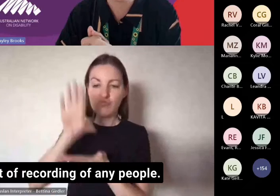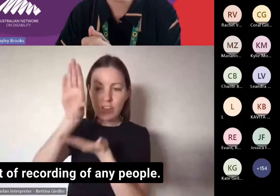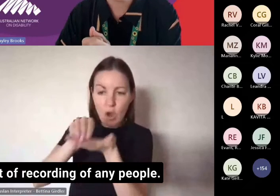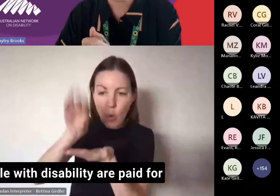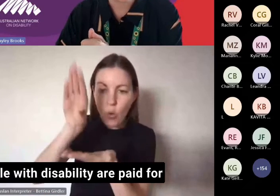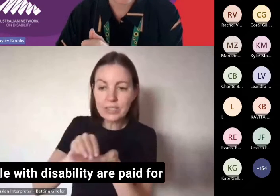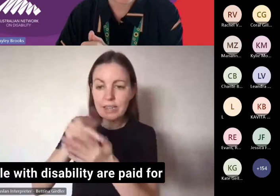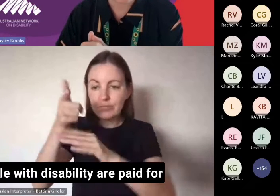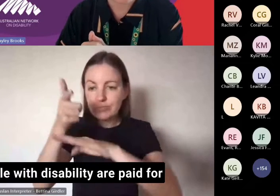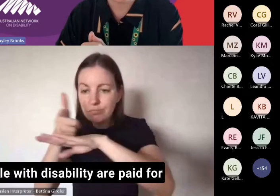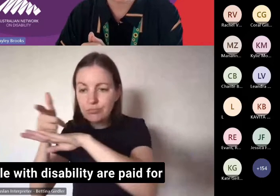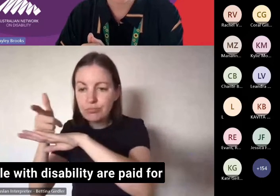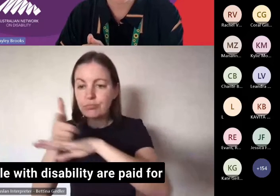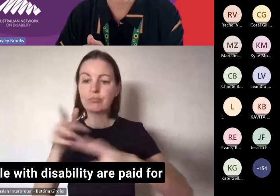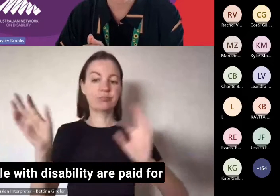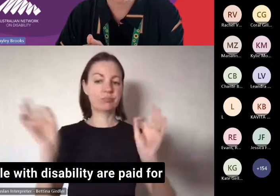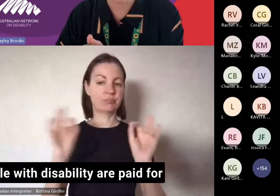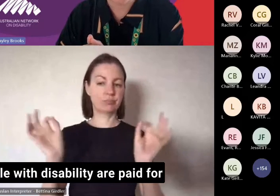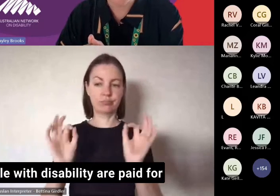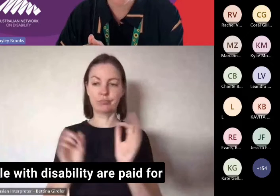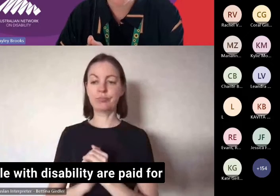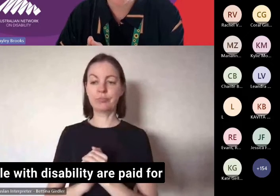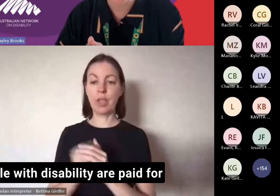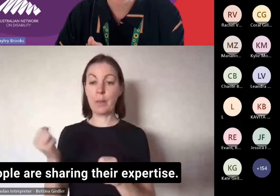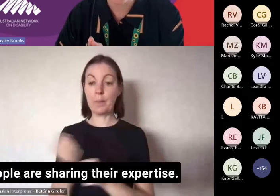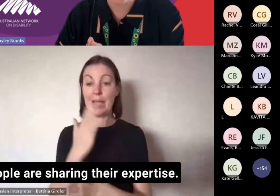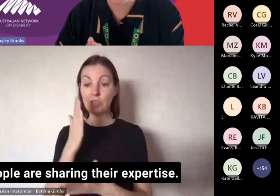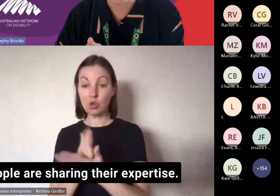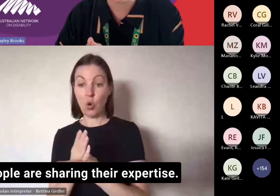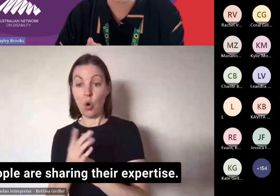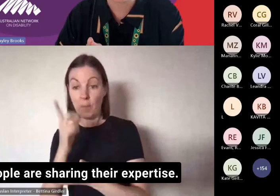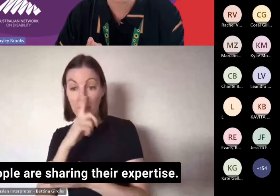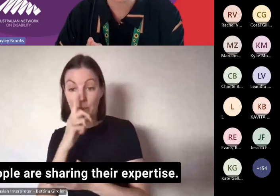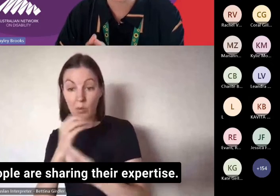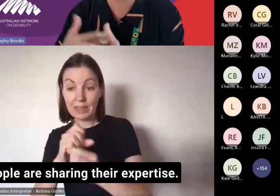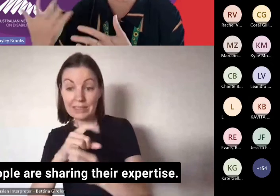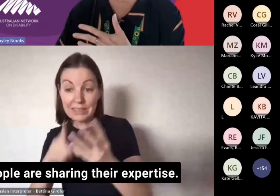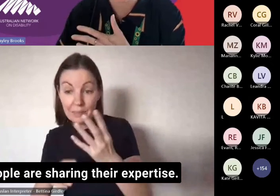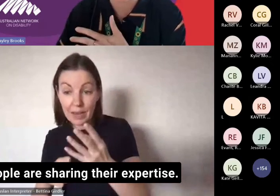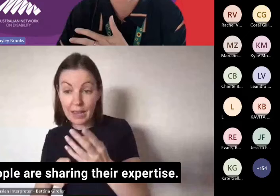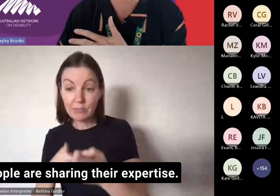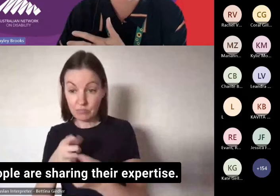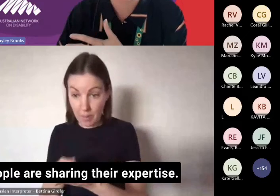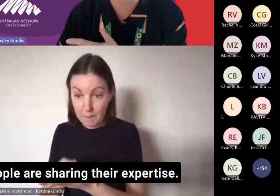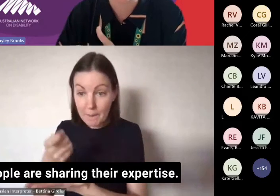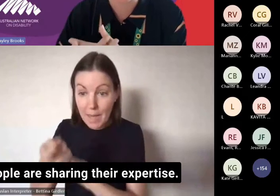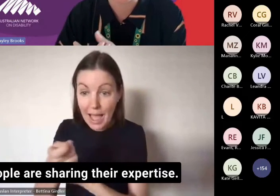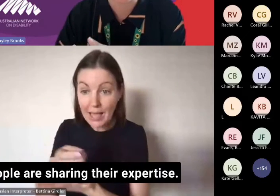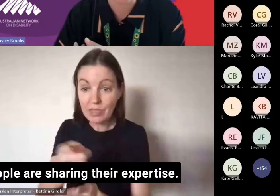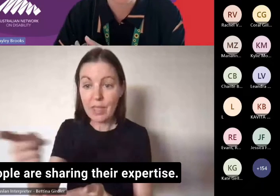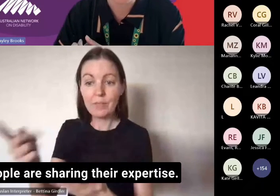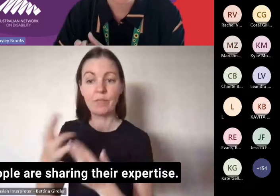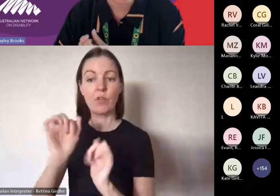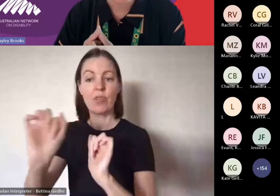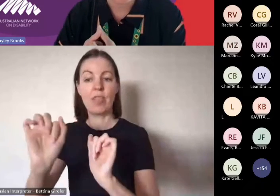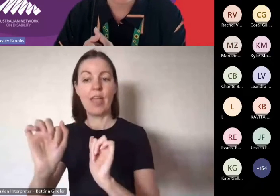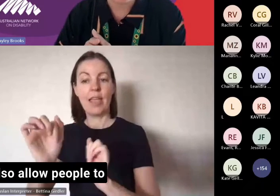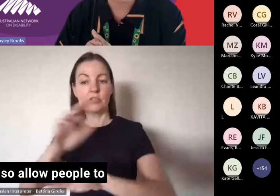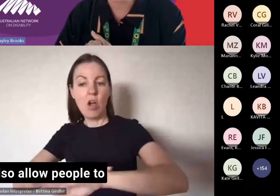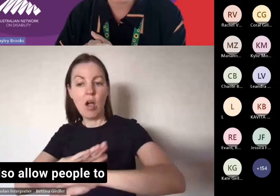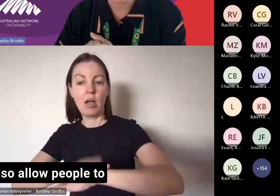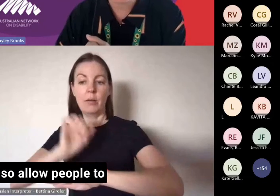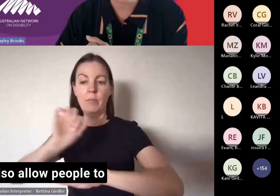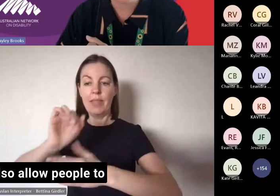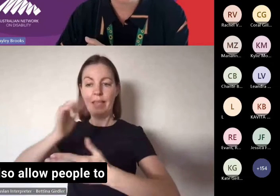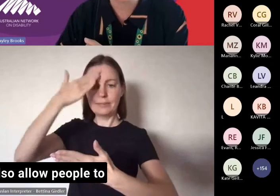people. We make sure people with disability are paid for their time, because people are sharing their expertise,